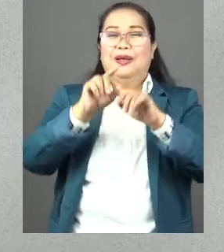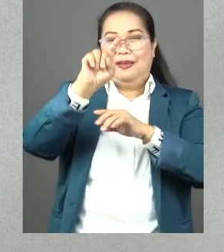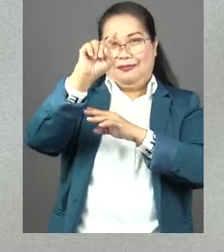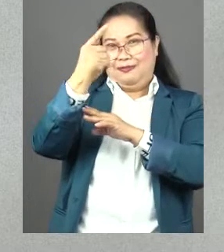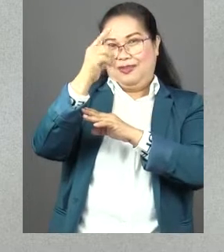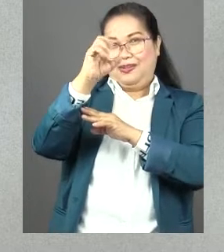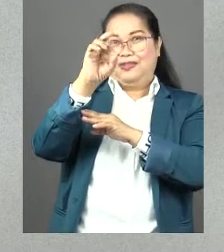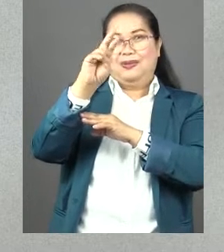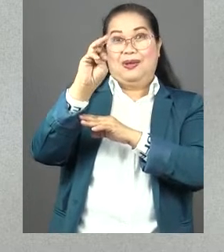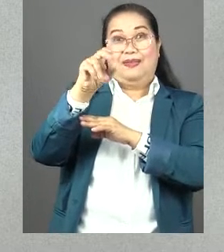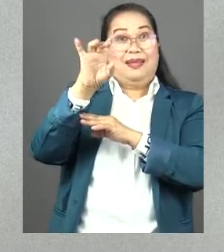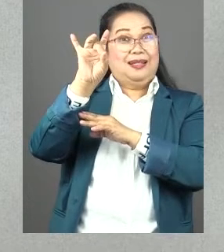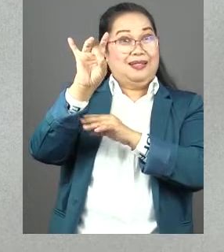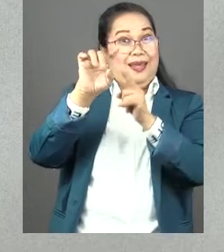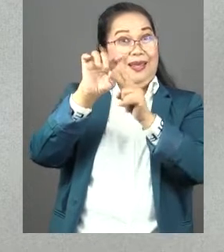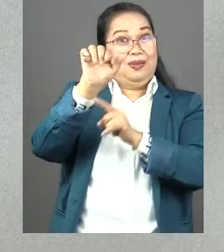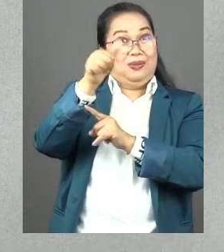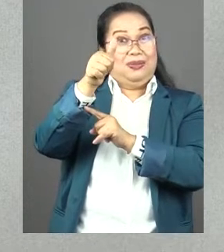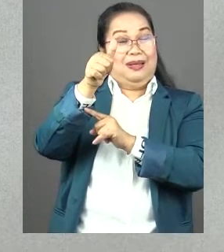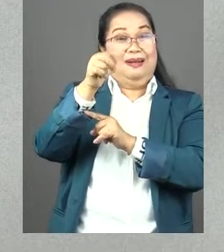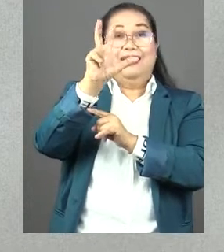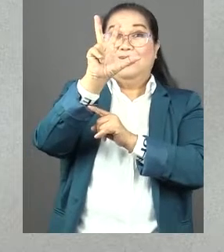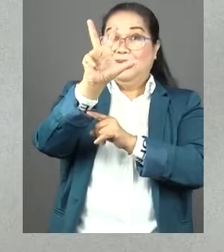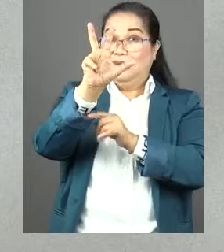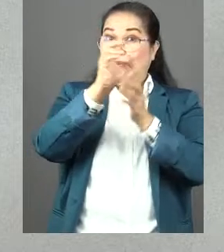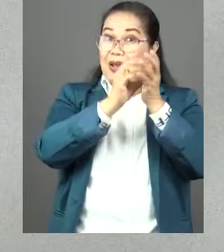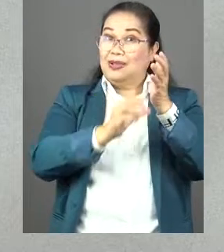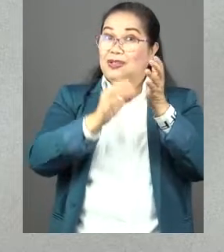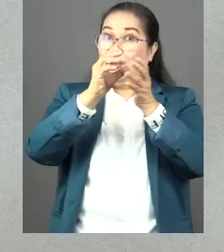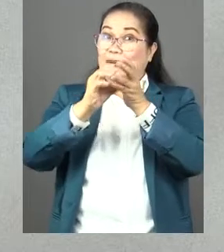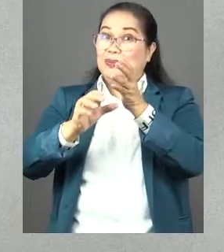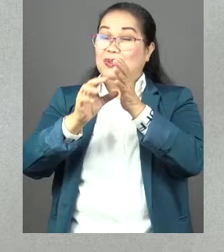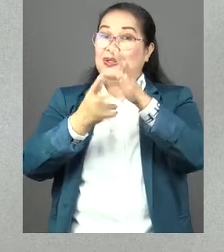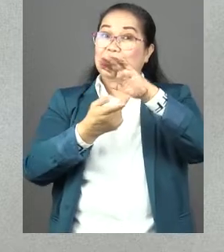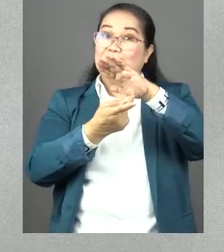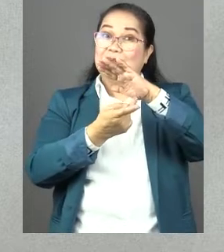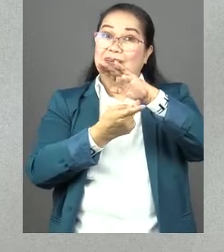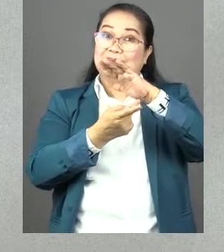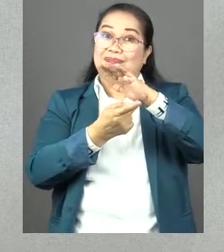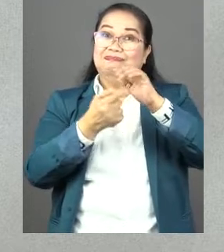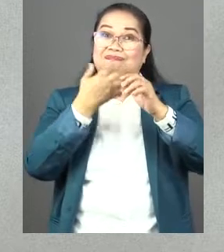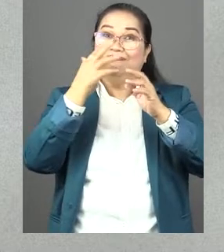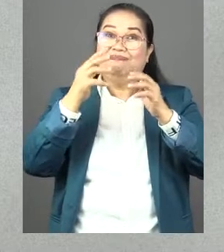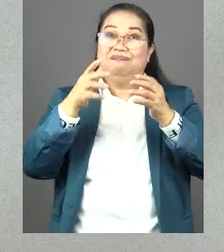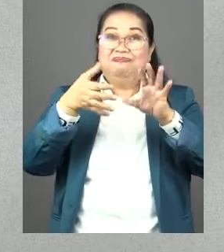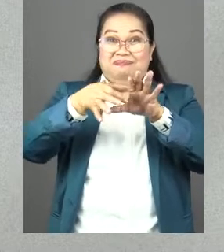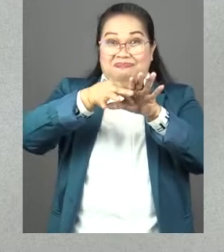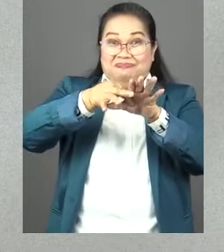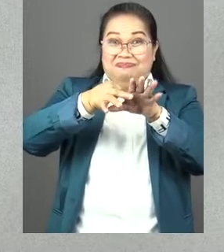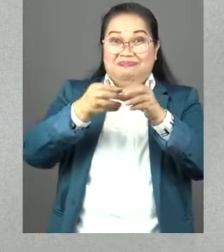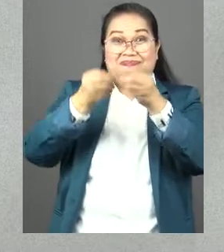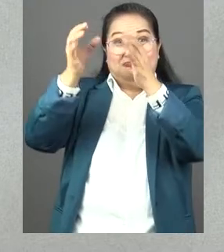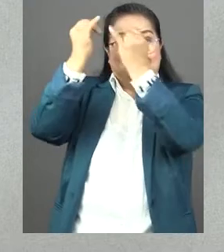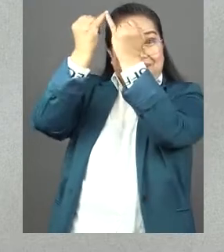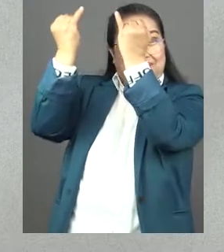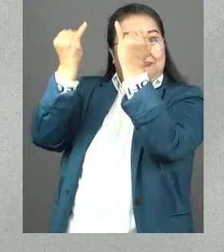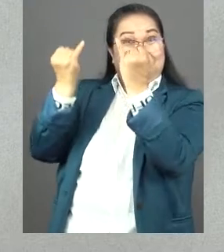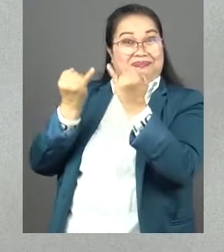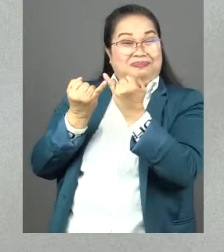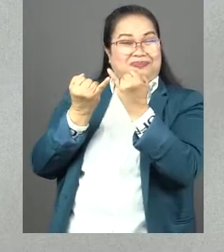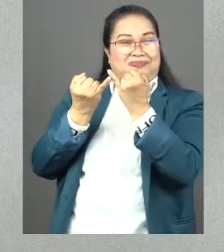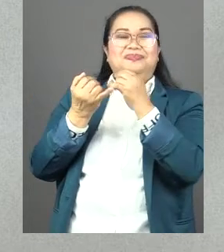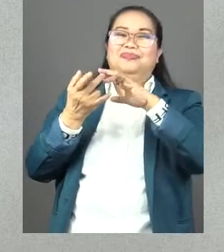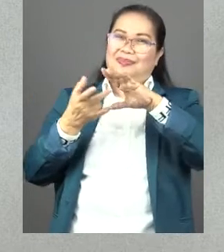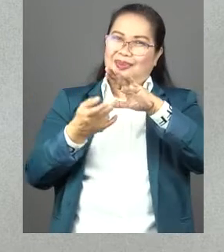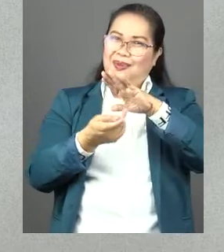Corinthians 8 to 10. Those are three chapters where Paul talked about meat offered to idols. And Paul said, there